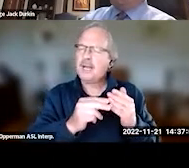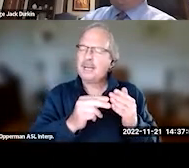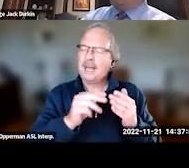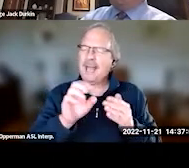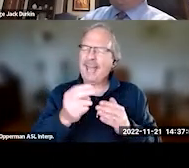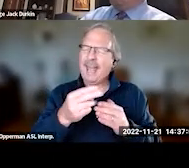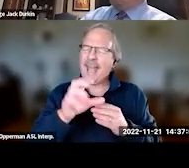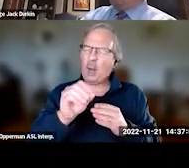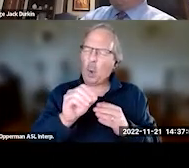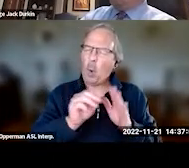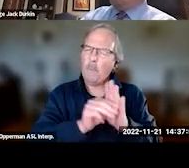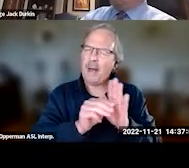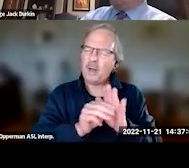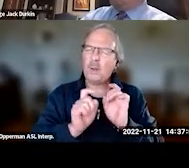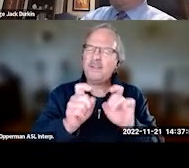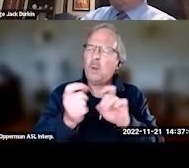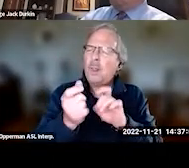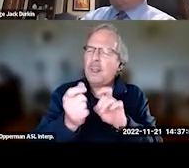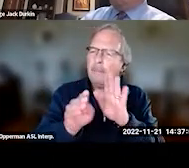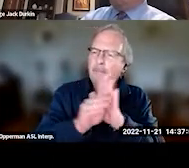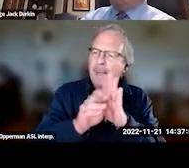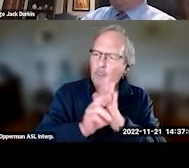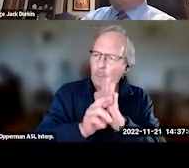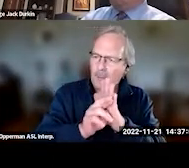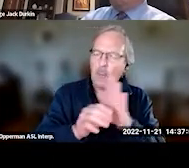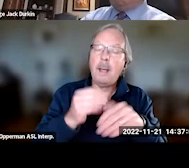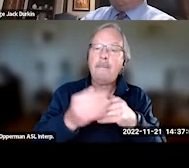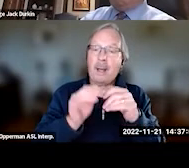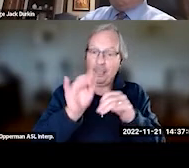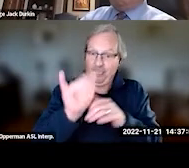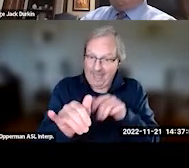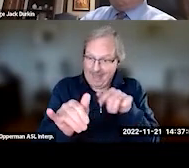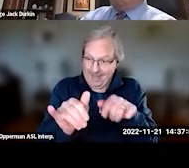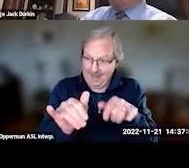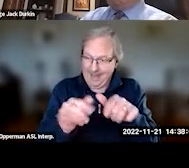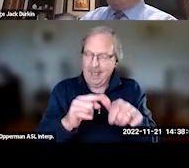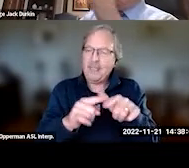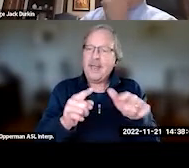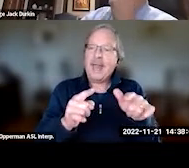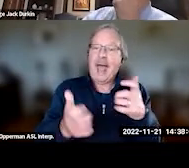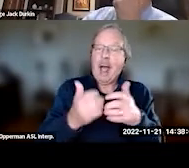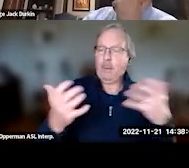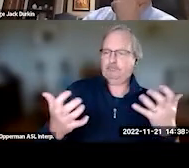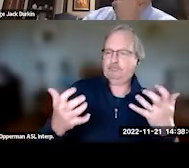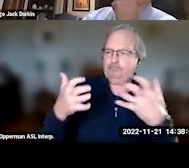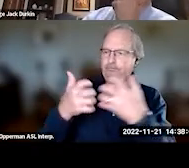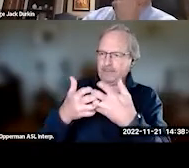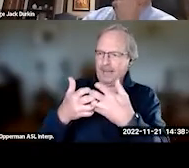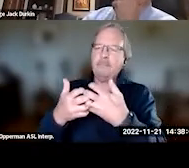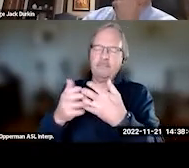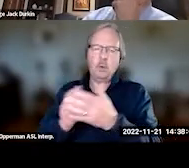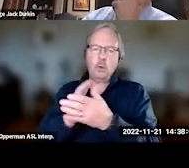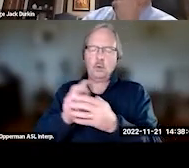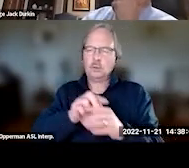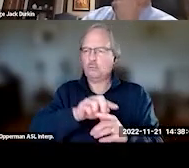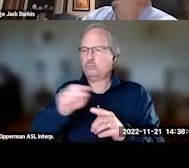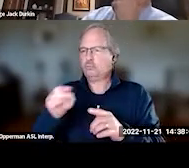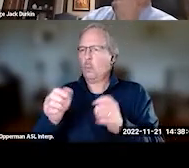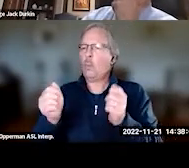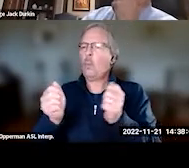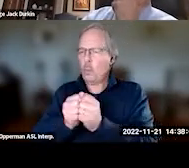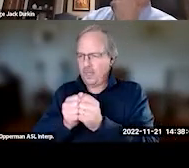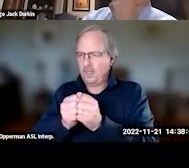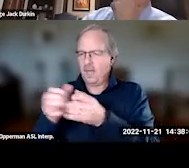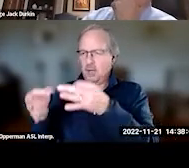a little bit of background about that, and then we'll go into how we adapted it for use across with the judiciary.